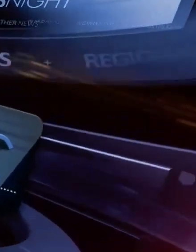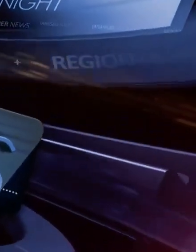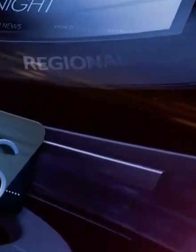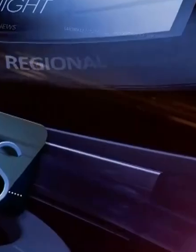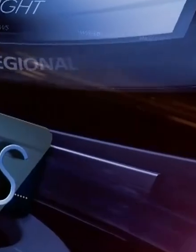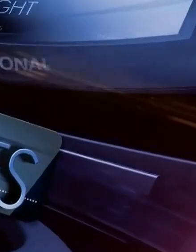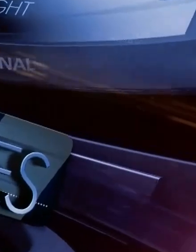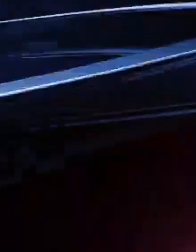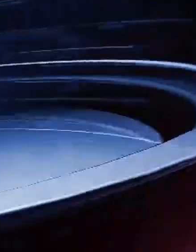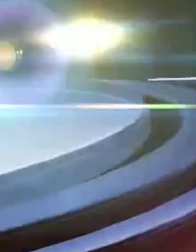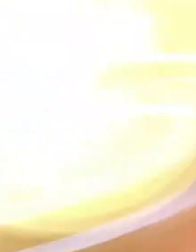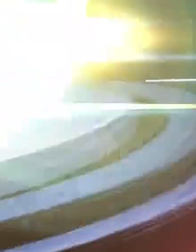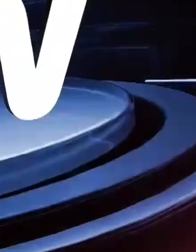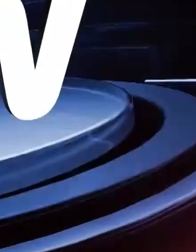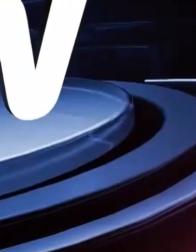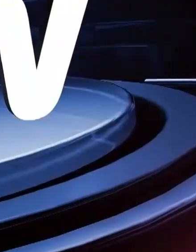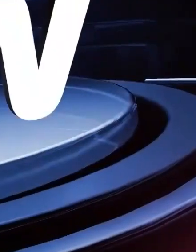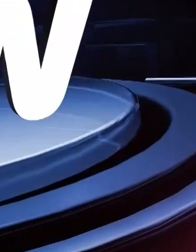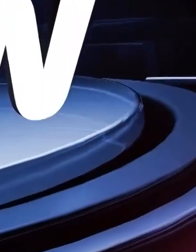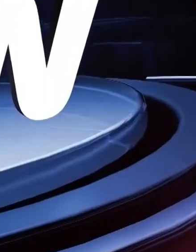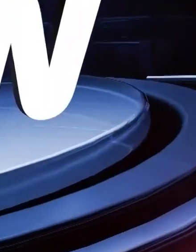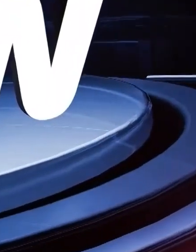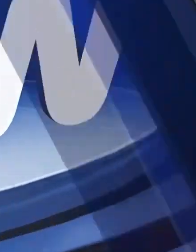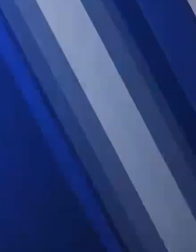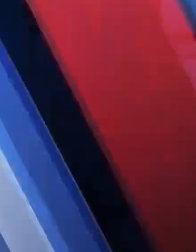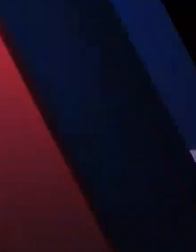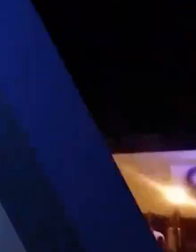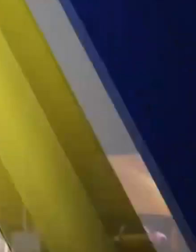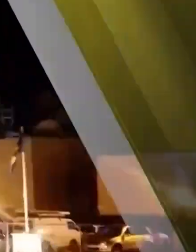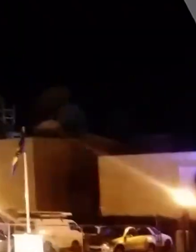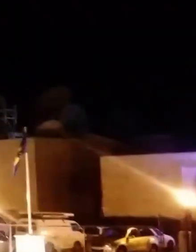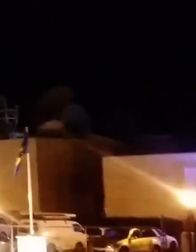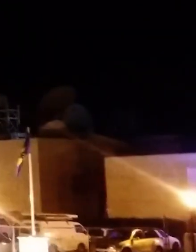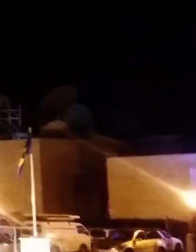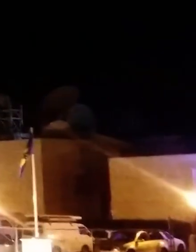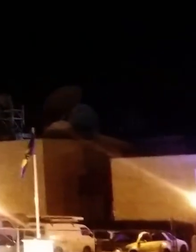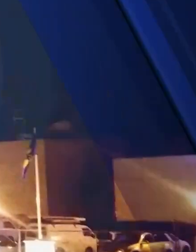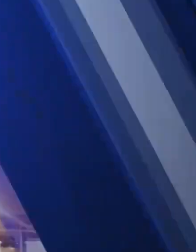Tonight's headline news is sponsored by Flow.